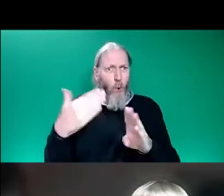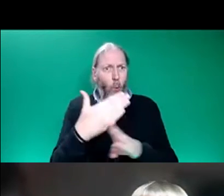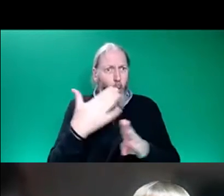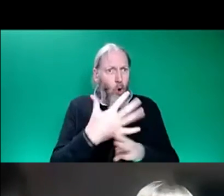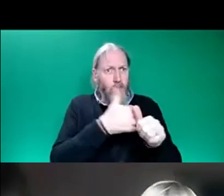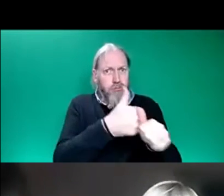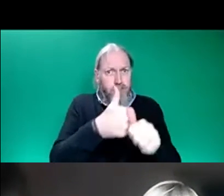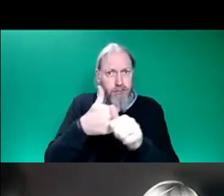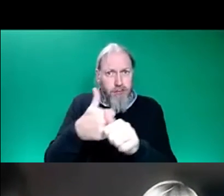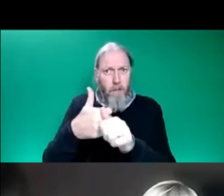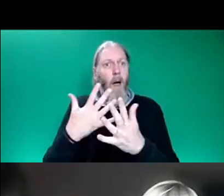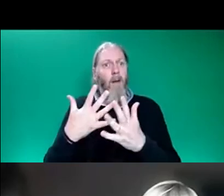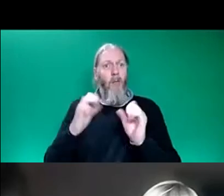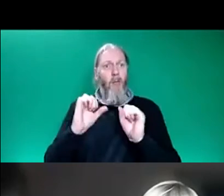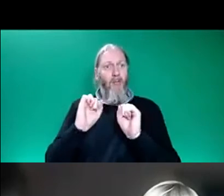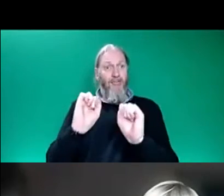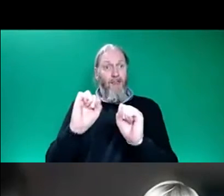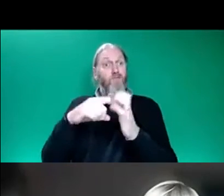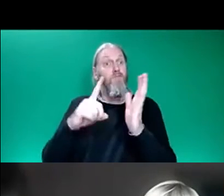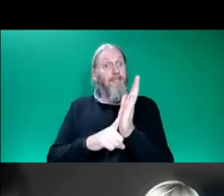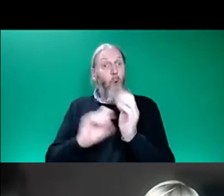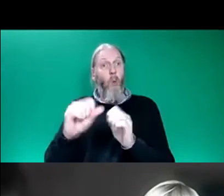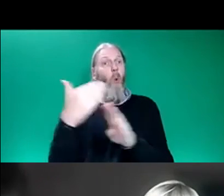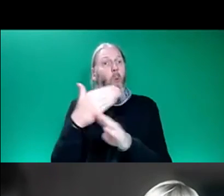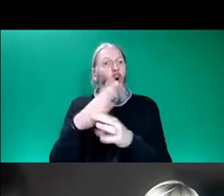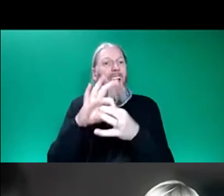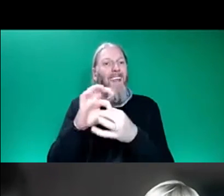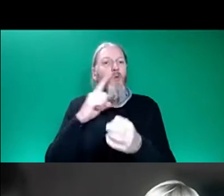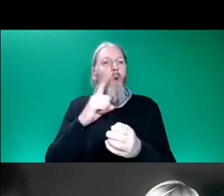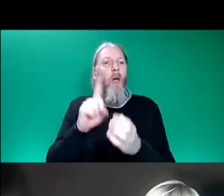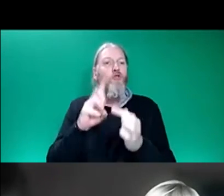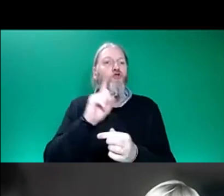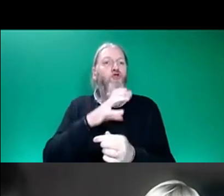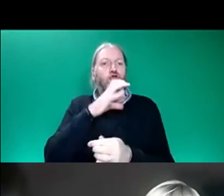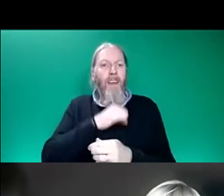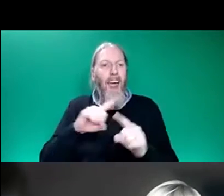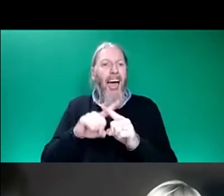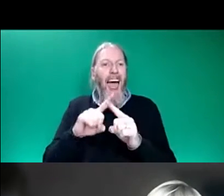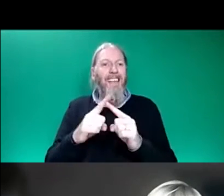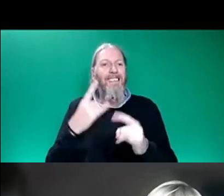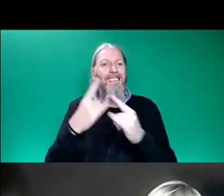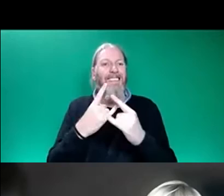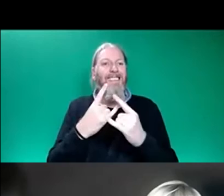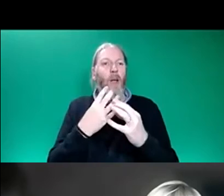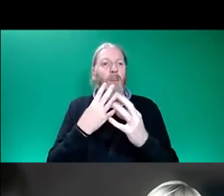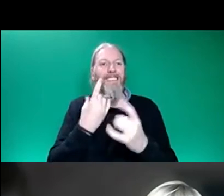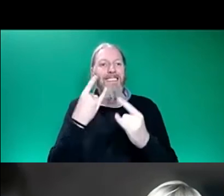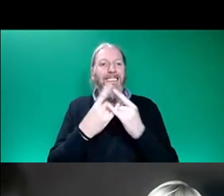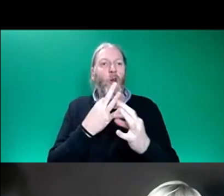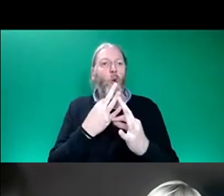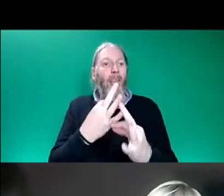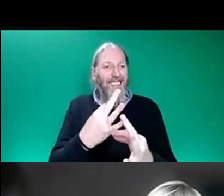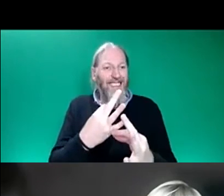and identity within Bristol is often quite fragmented. The infrastructure for LGBTQ plus groups and services is very small. There isn't a